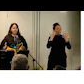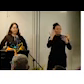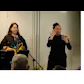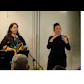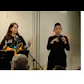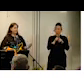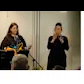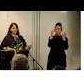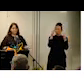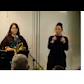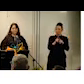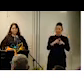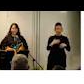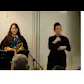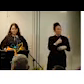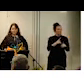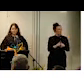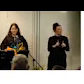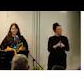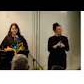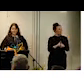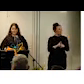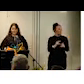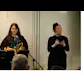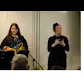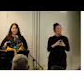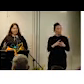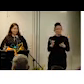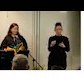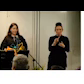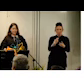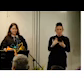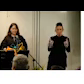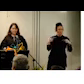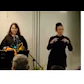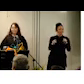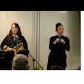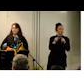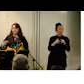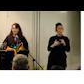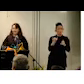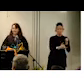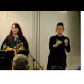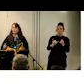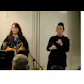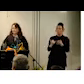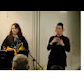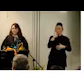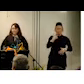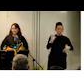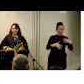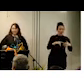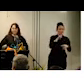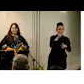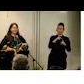our concentration, and also our mood. And they also exacerbate each other, so they make each other worse. When someone is in pain, it's harder